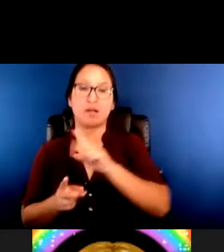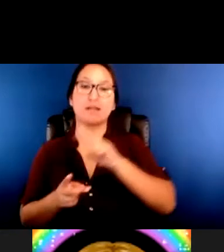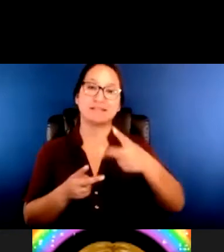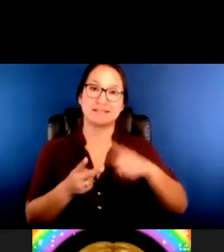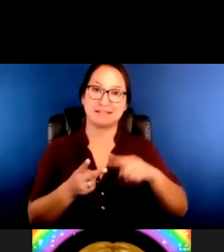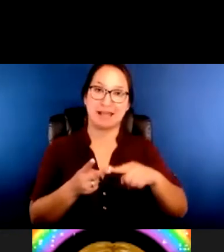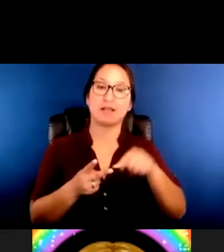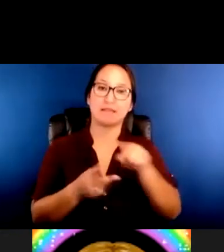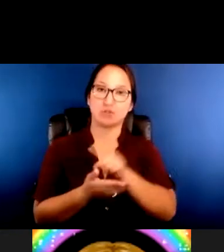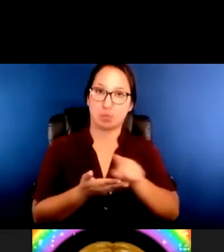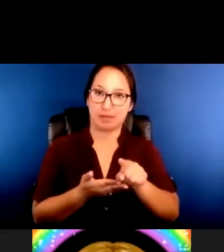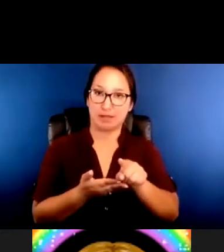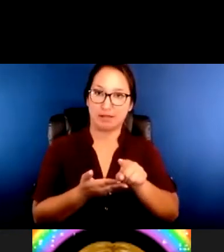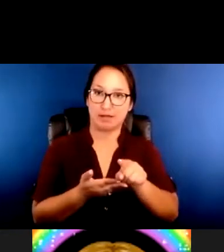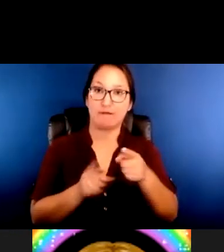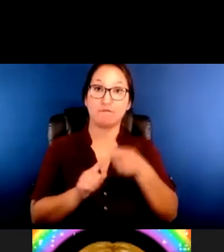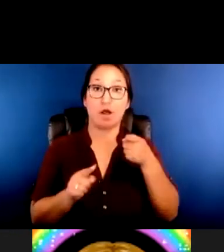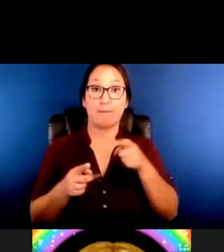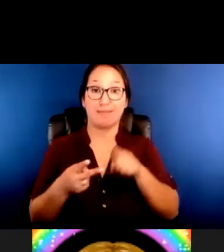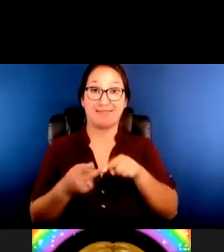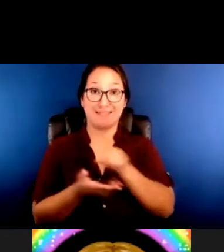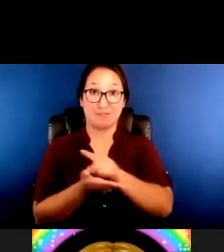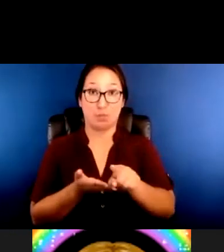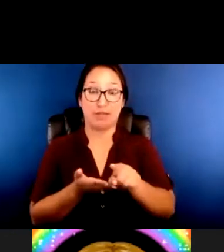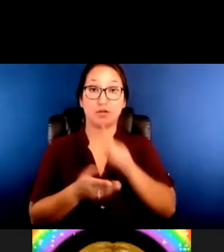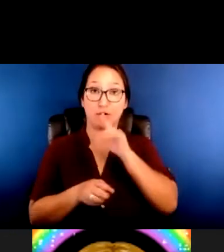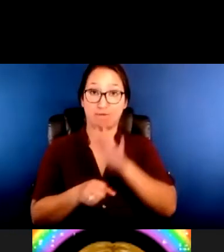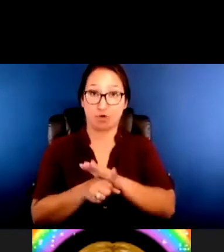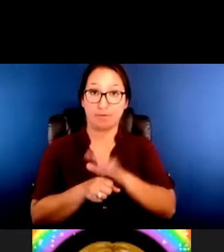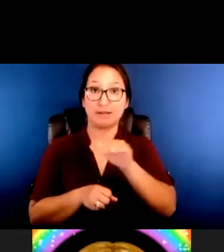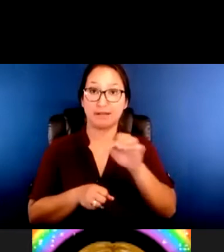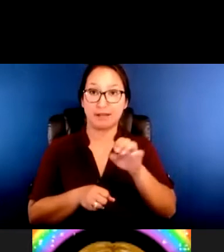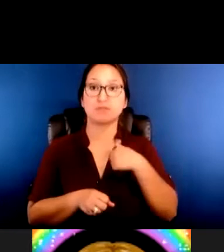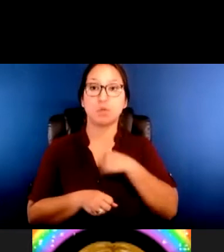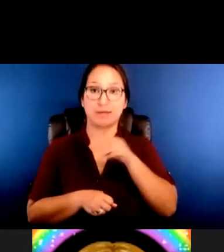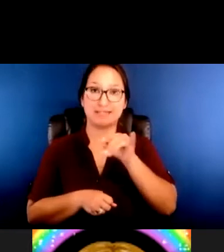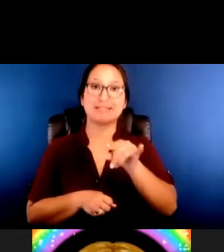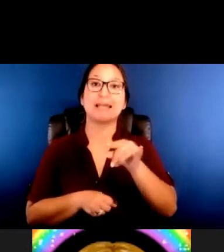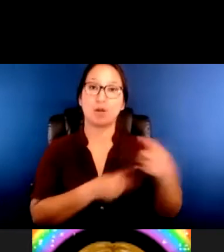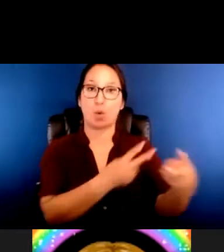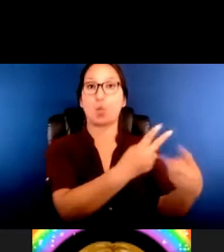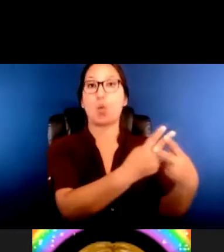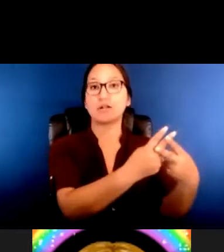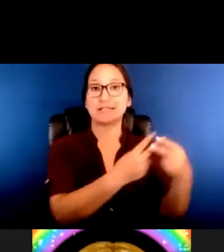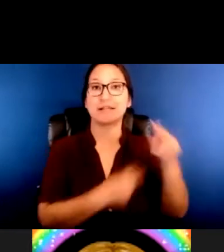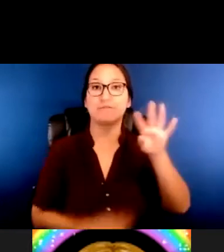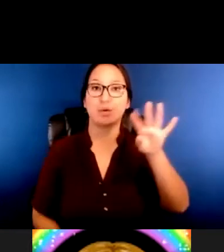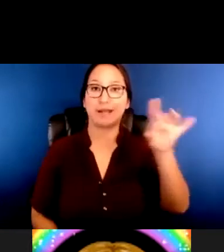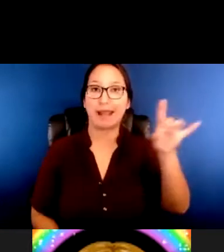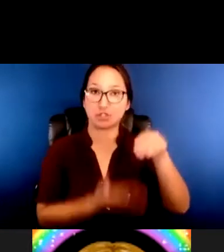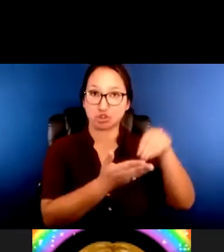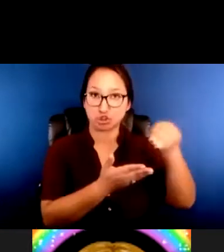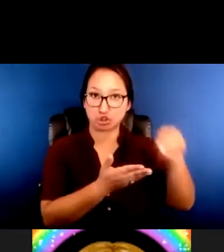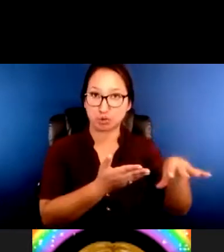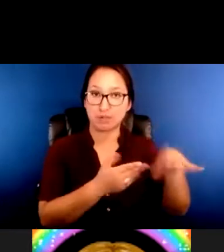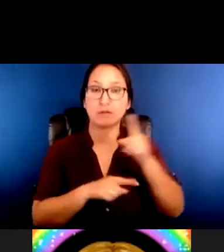the confirmed positive case this week, we did quarantine 48 students and 1 adult. And so I'm going